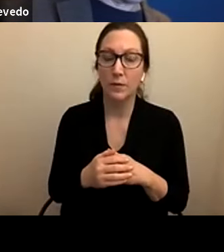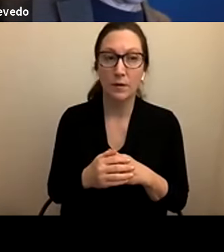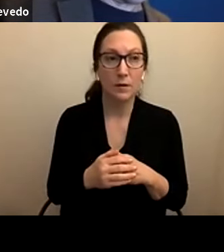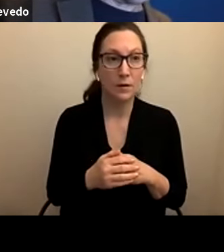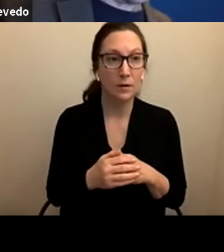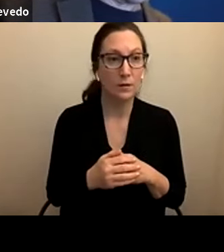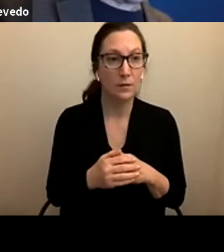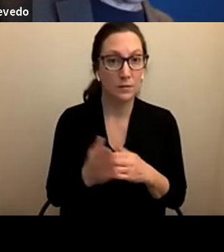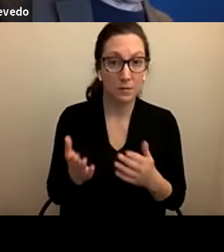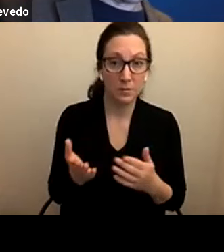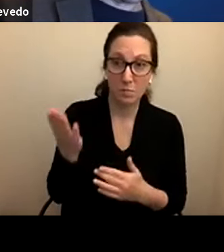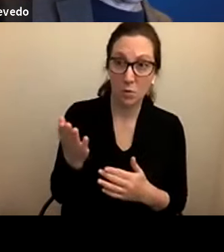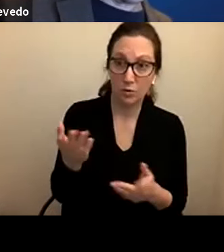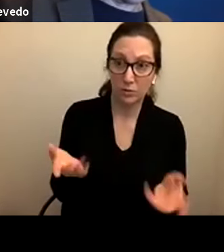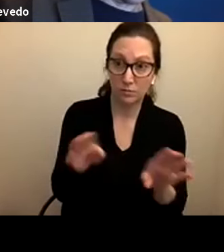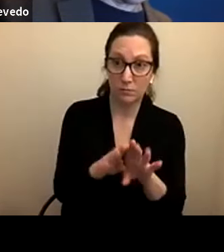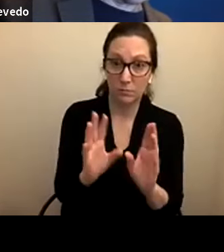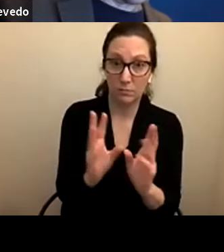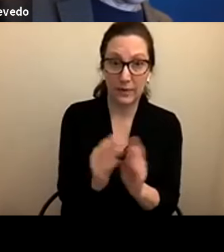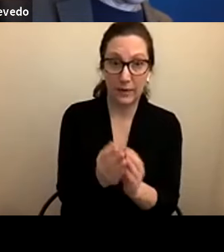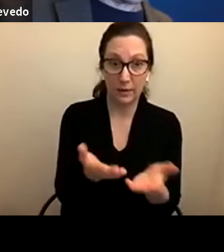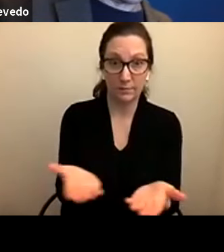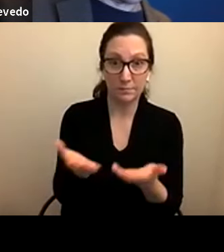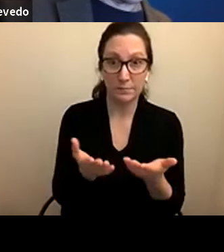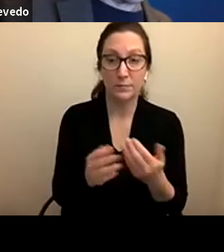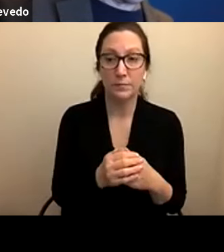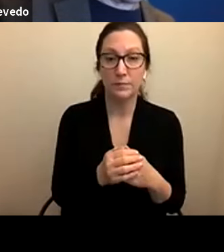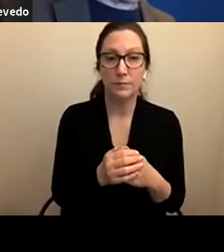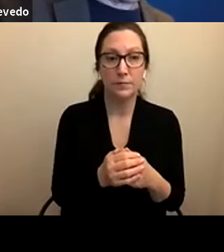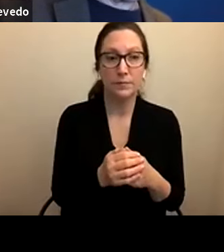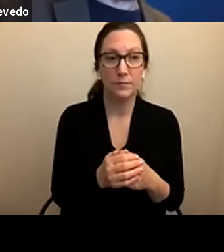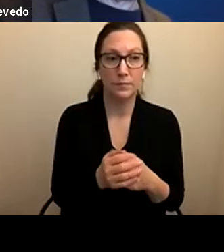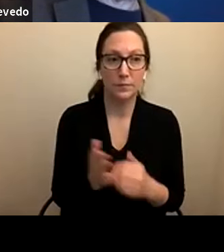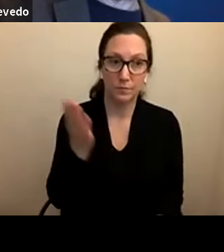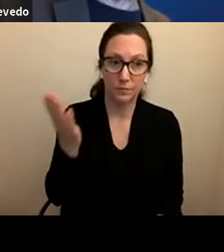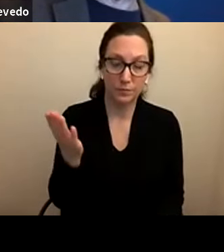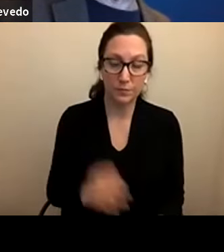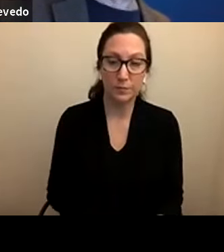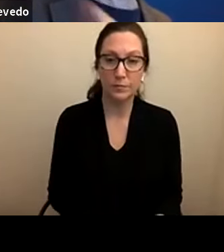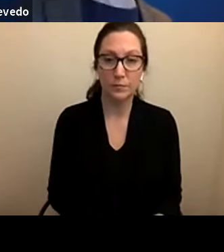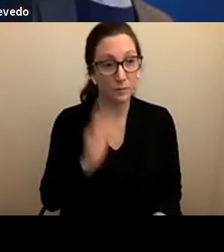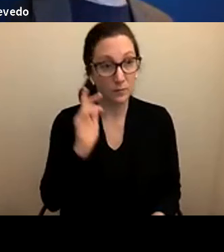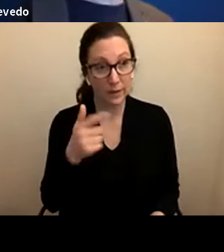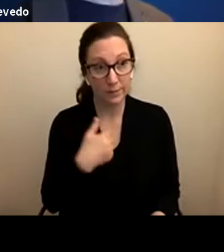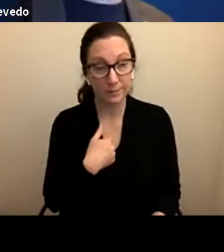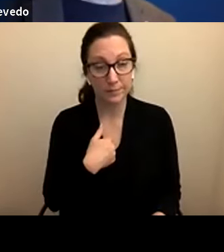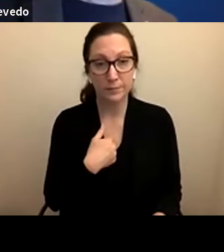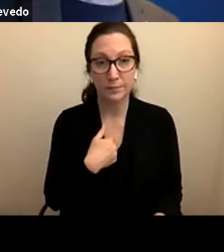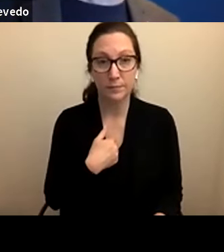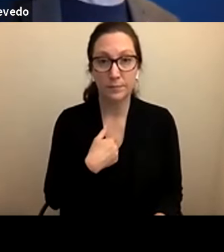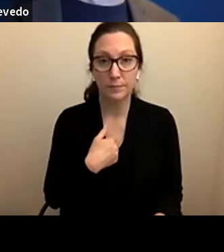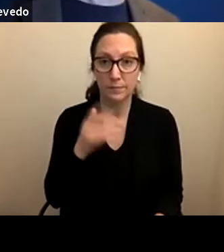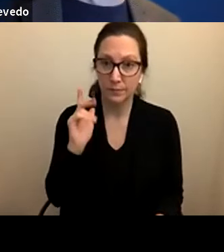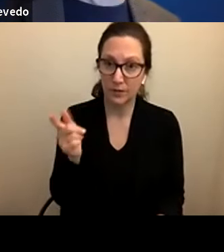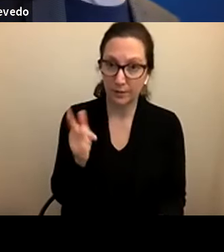I will entertain a motion to adjourn the meeting. May I have a motion, please? So moved. May I have a second?